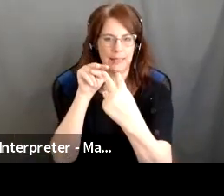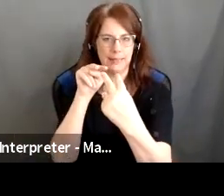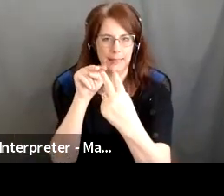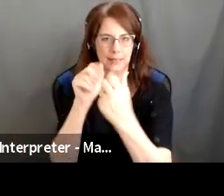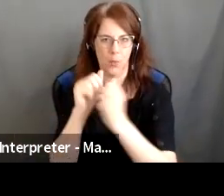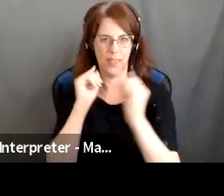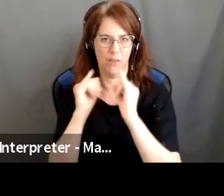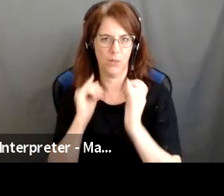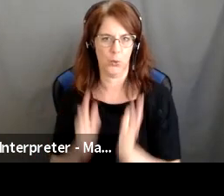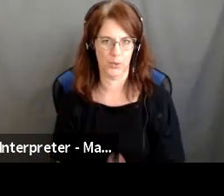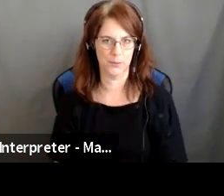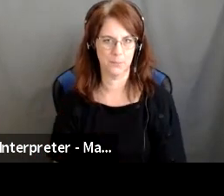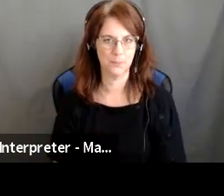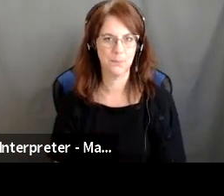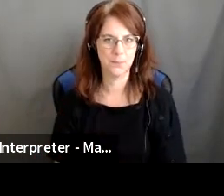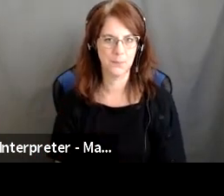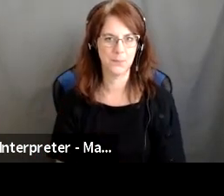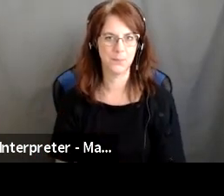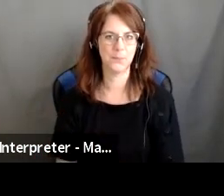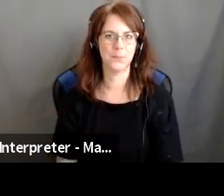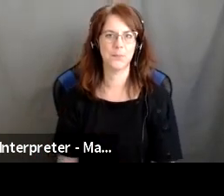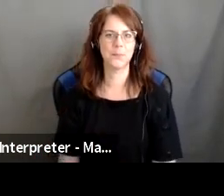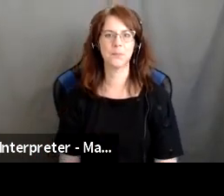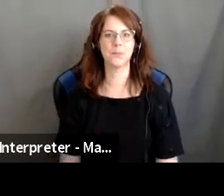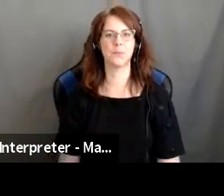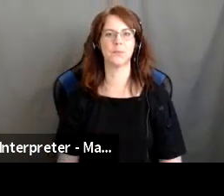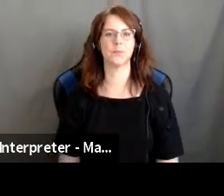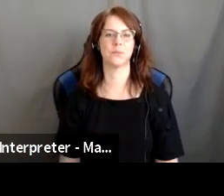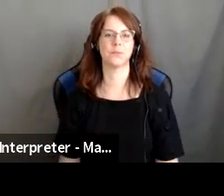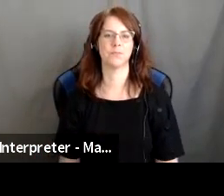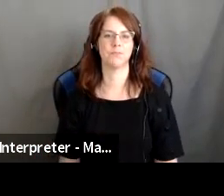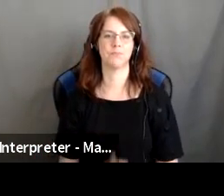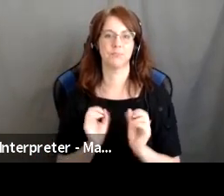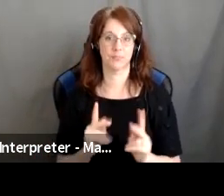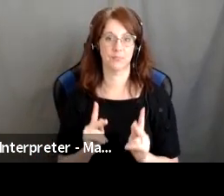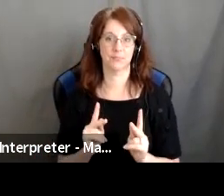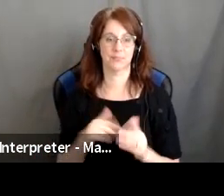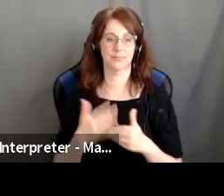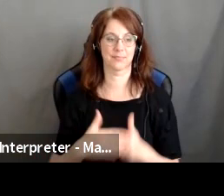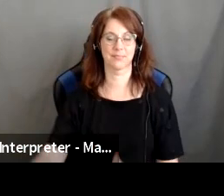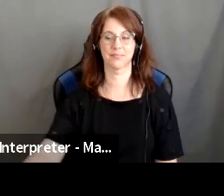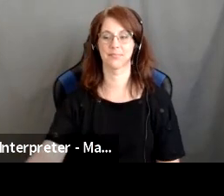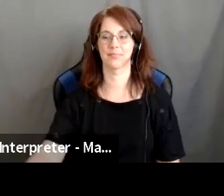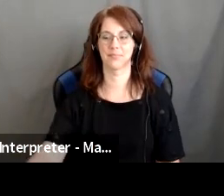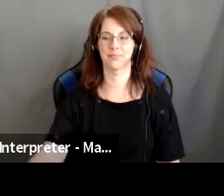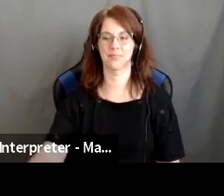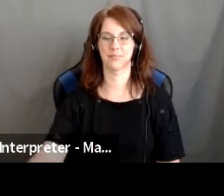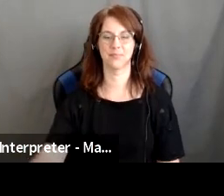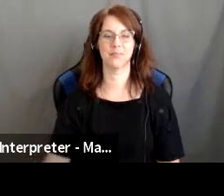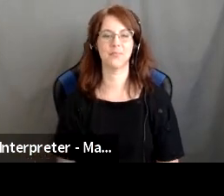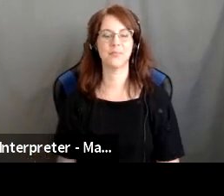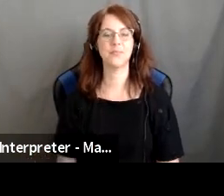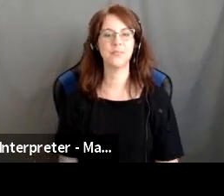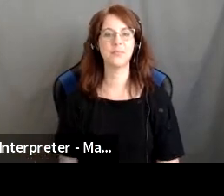Okay, slide. And also, what I was going to